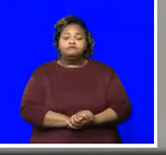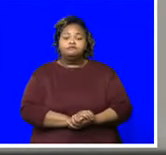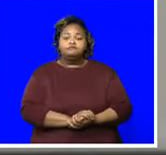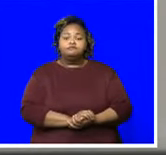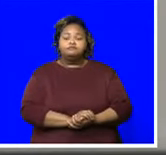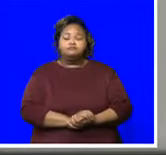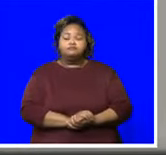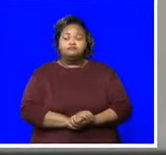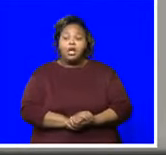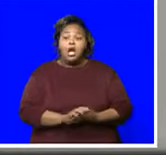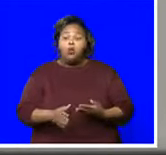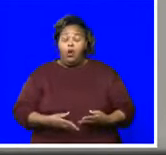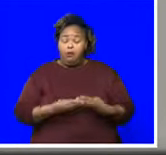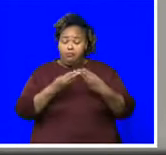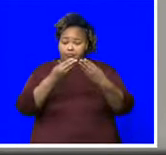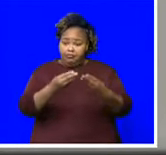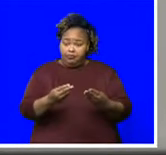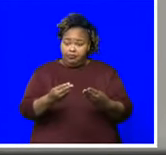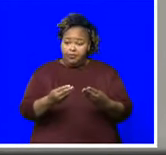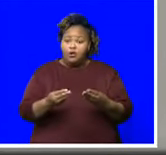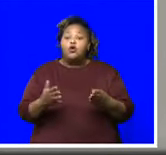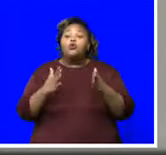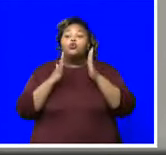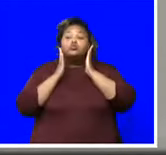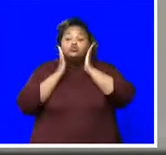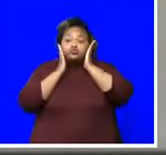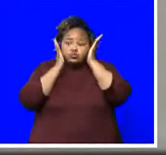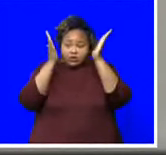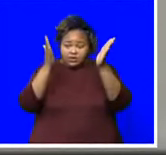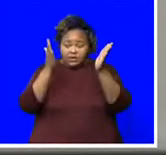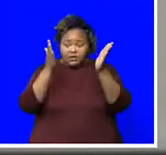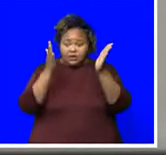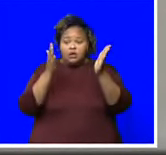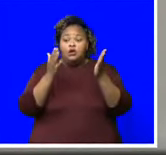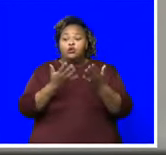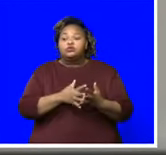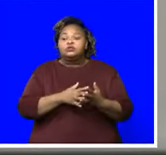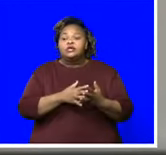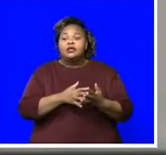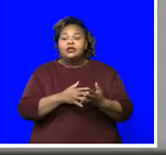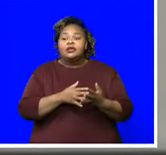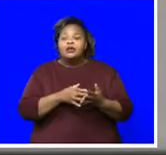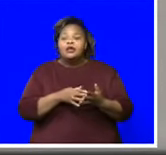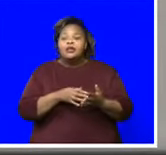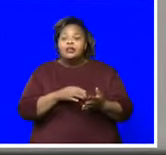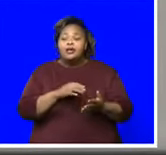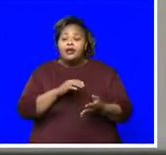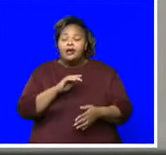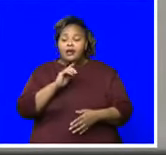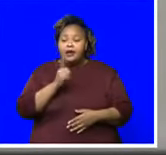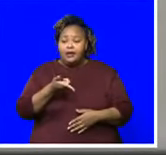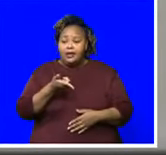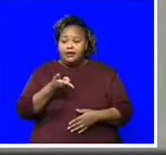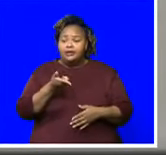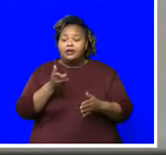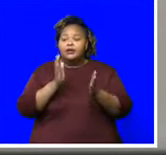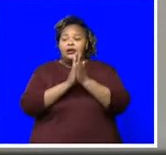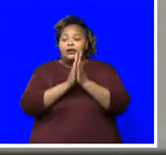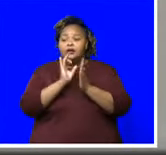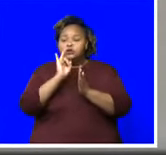Eswatini to extend the offering of the NSC in Eswatini as an interim measure while